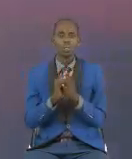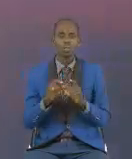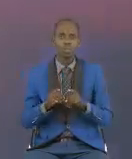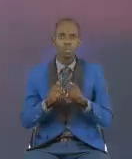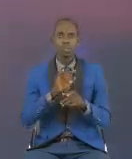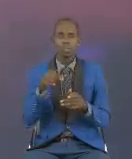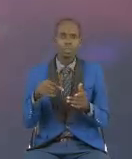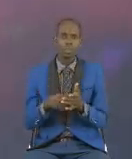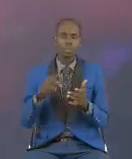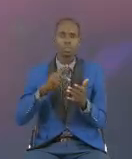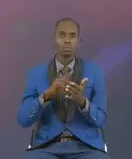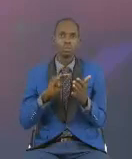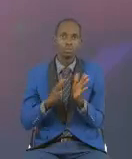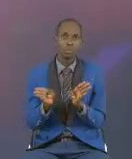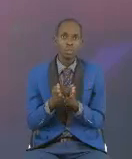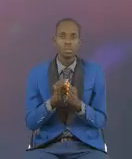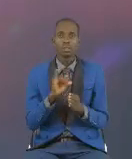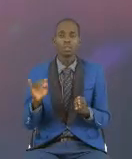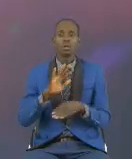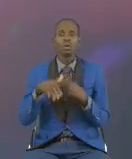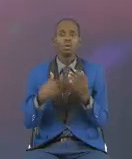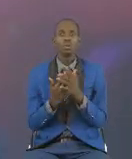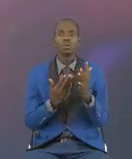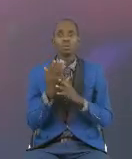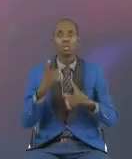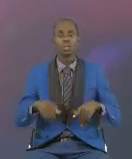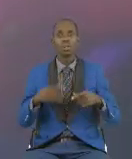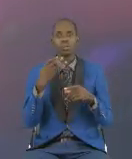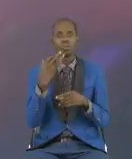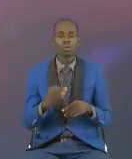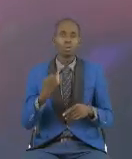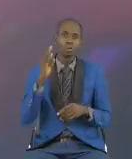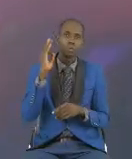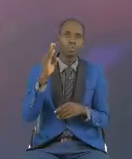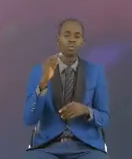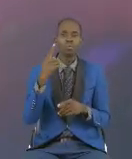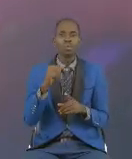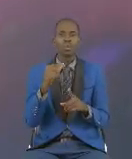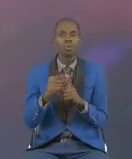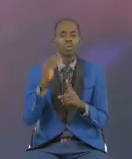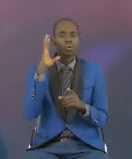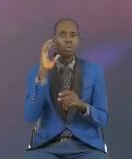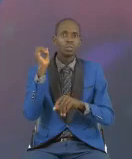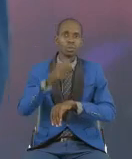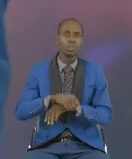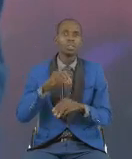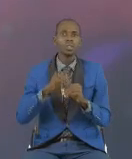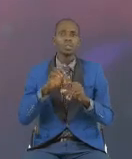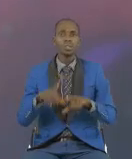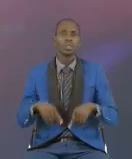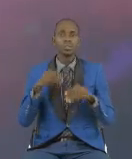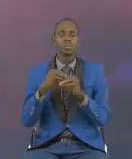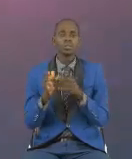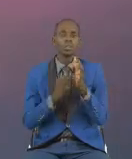this conference and all through your life of ministering, the word will prevail in your life, in your